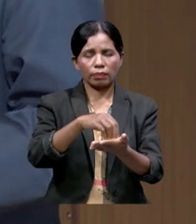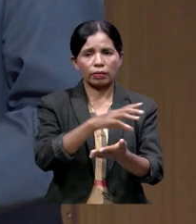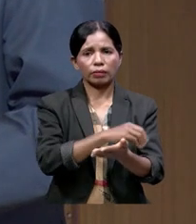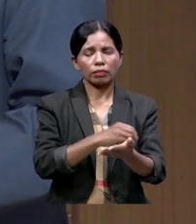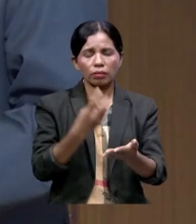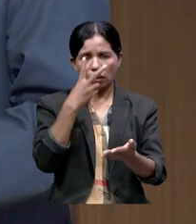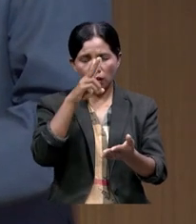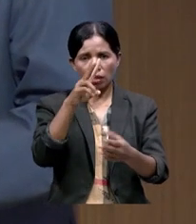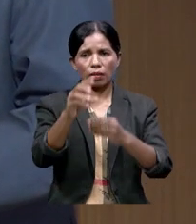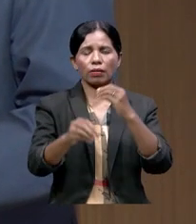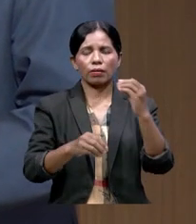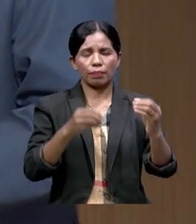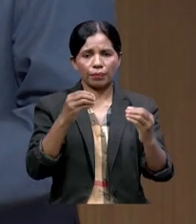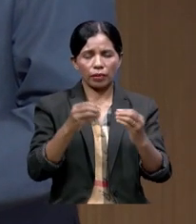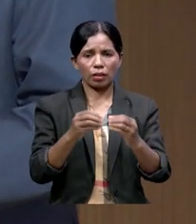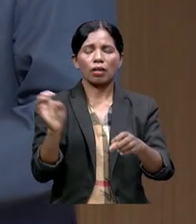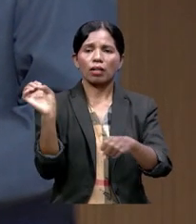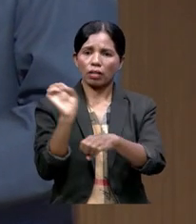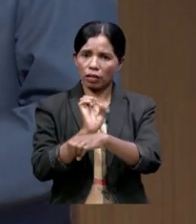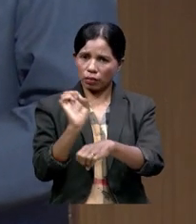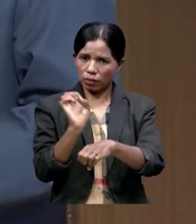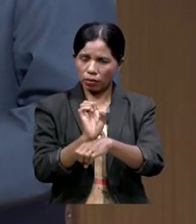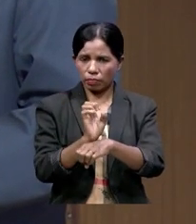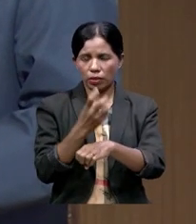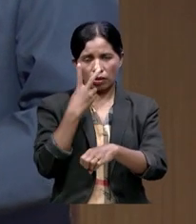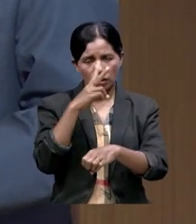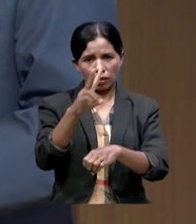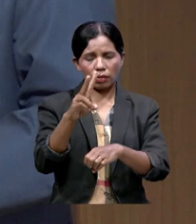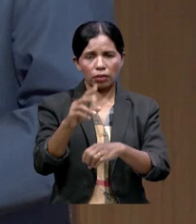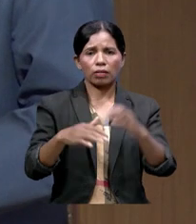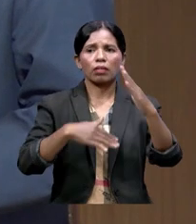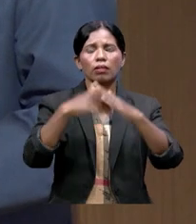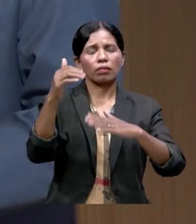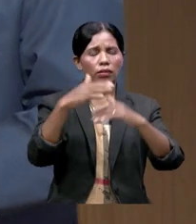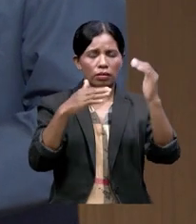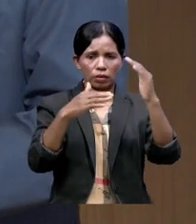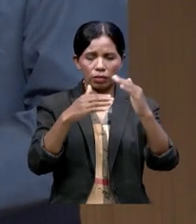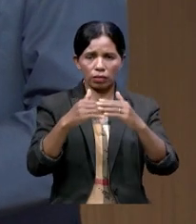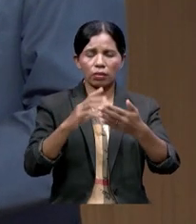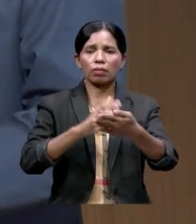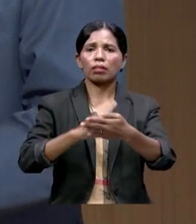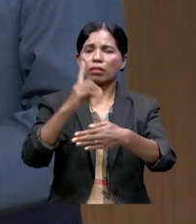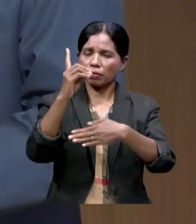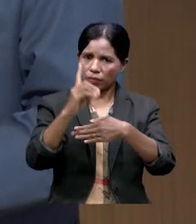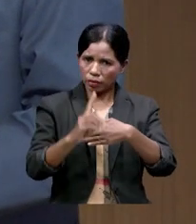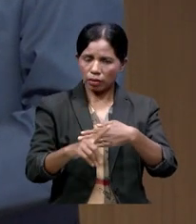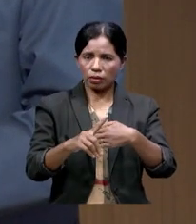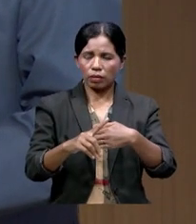with economic diversification, infrastructure development,